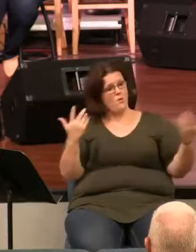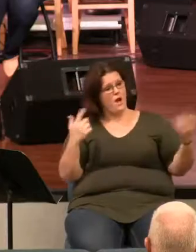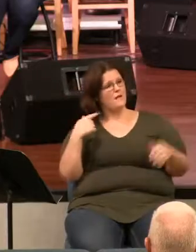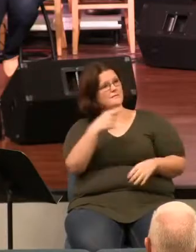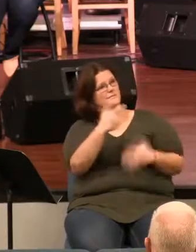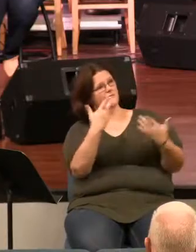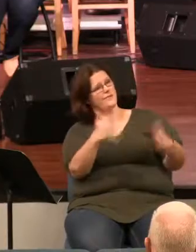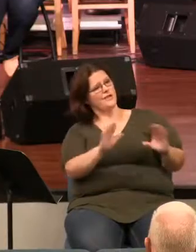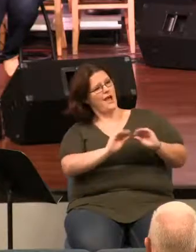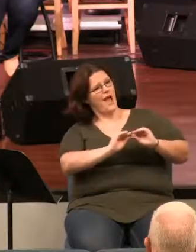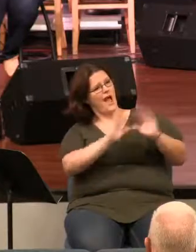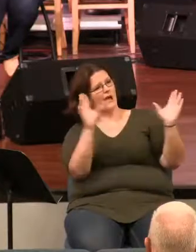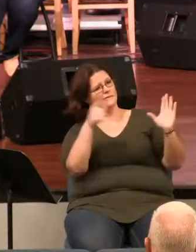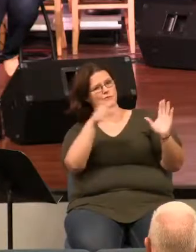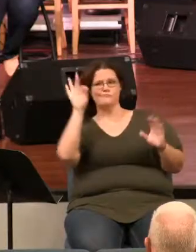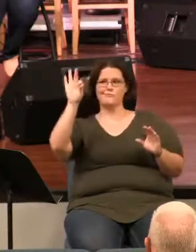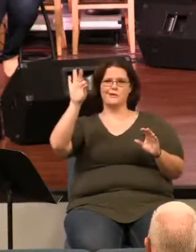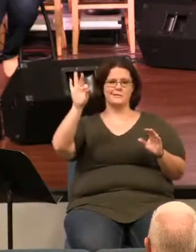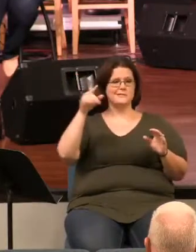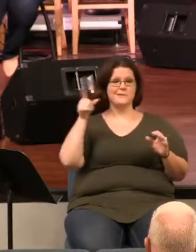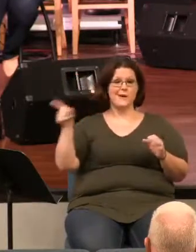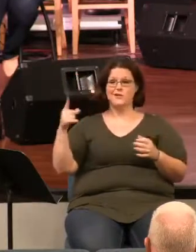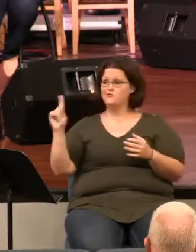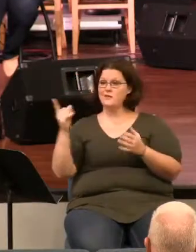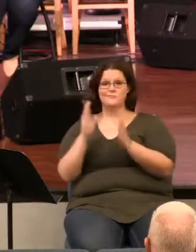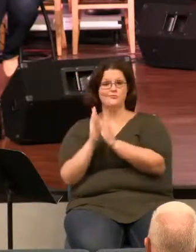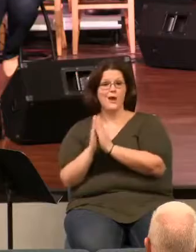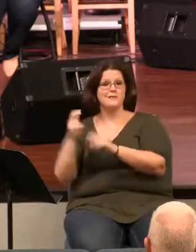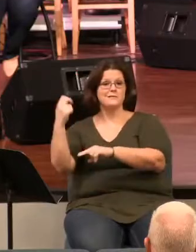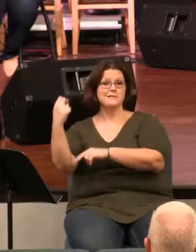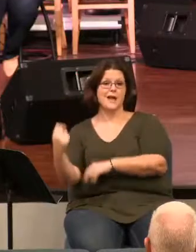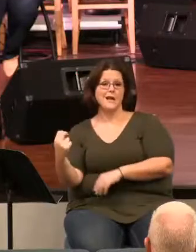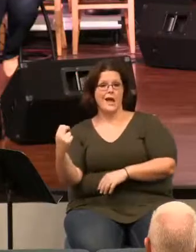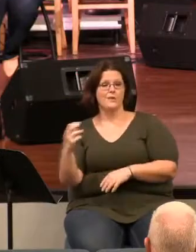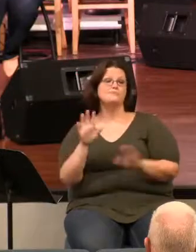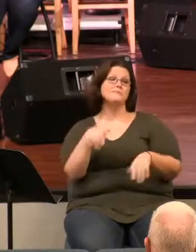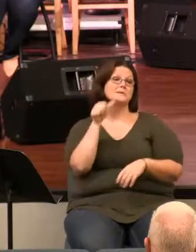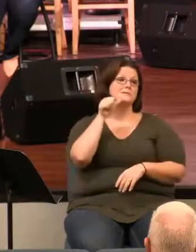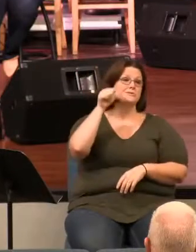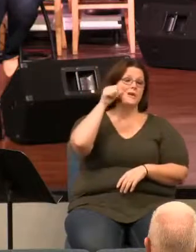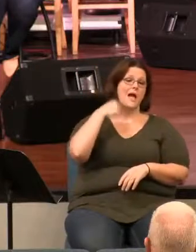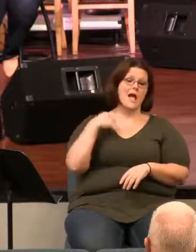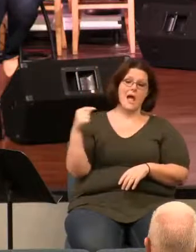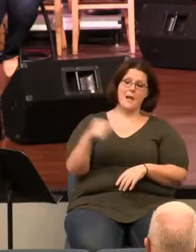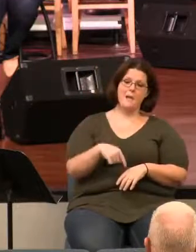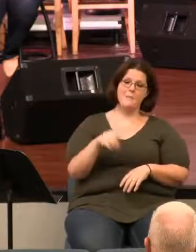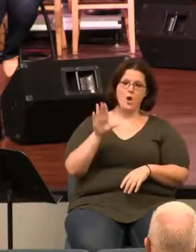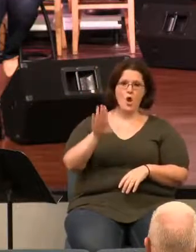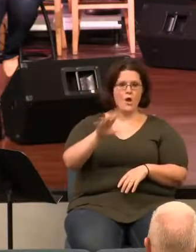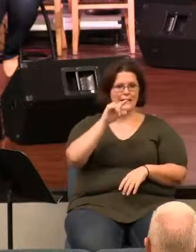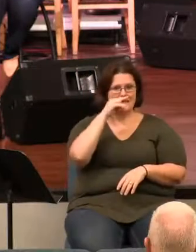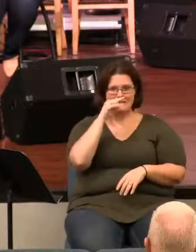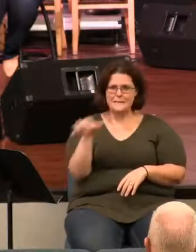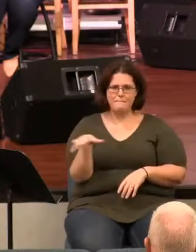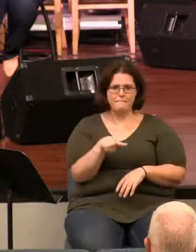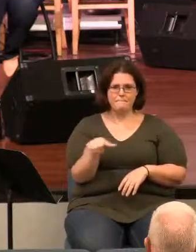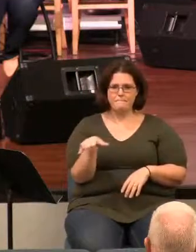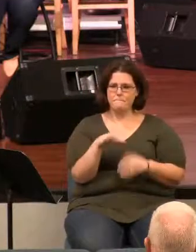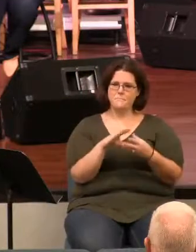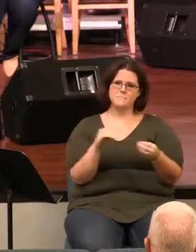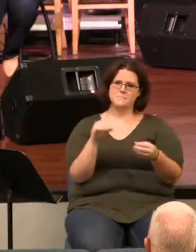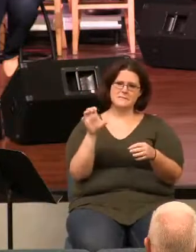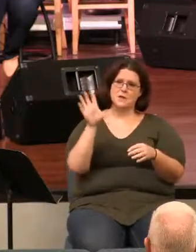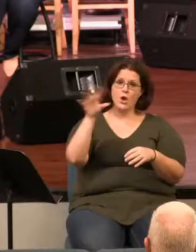the gospel. So he just basically led a prayer and sat down. And yesterday, when I came to do her service, her kids did such a